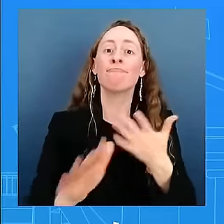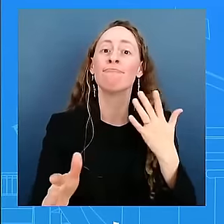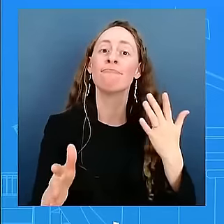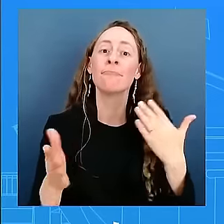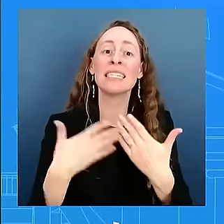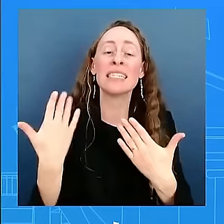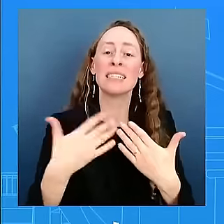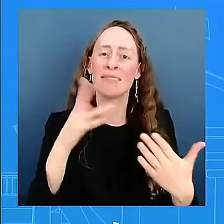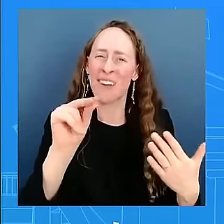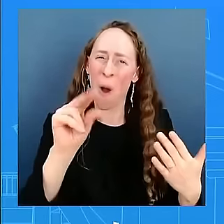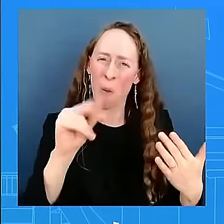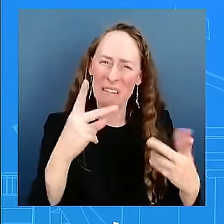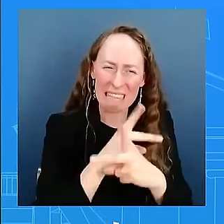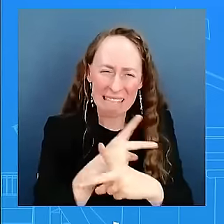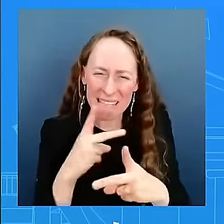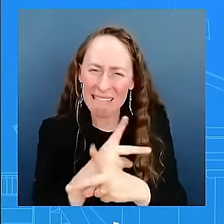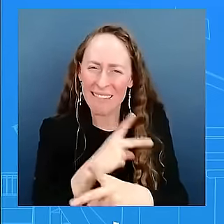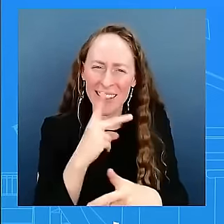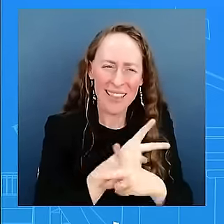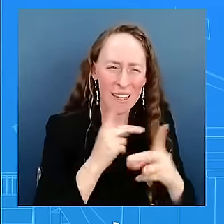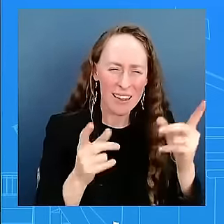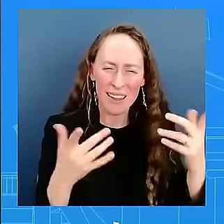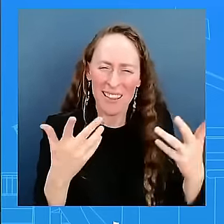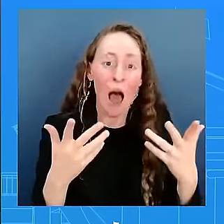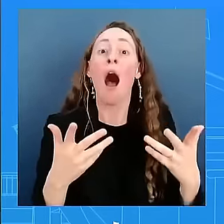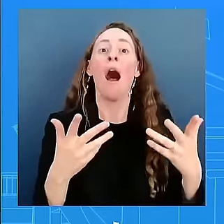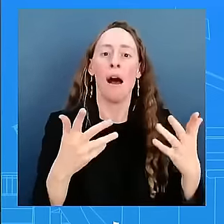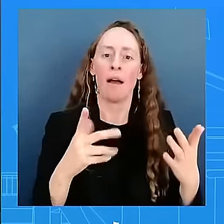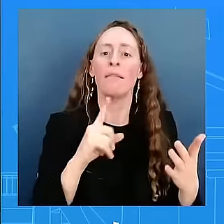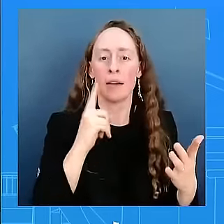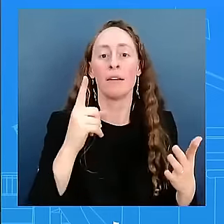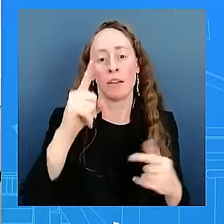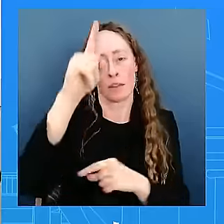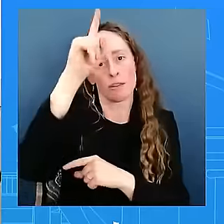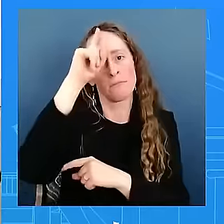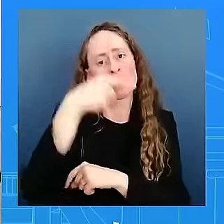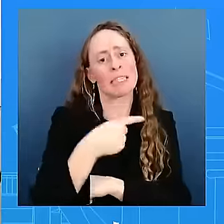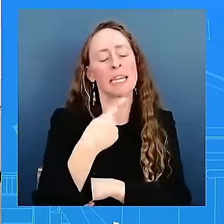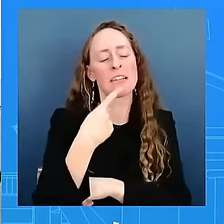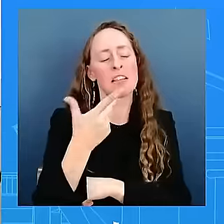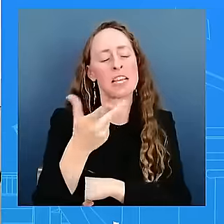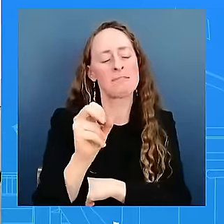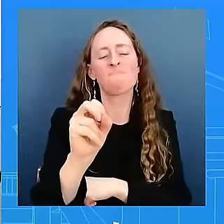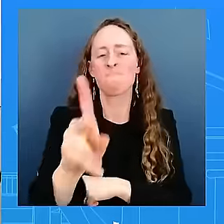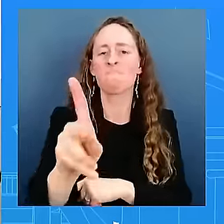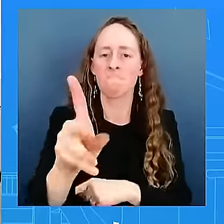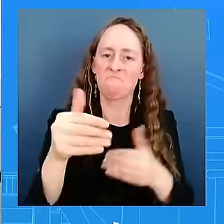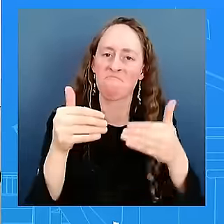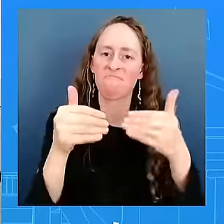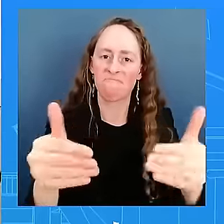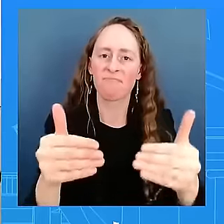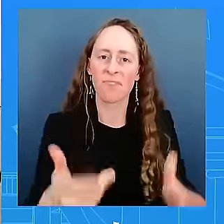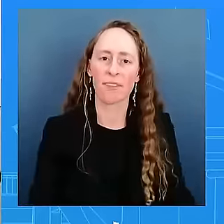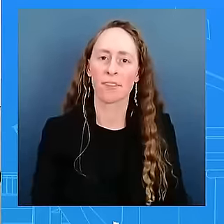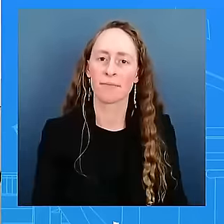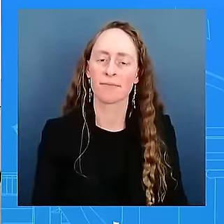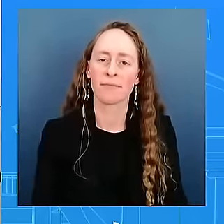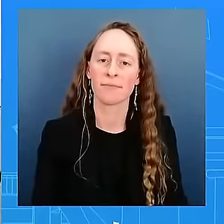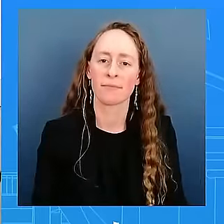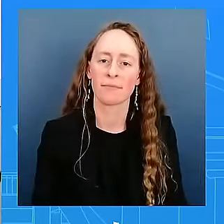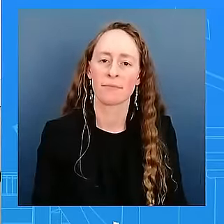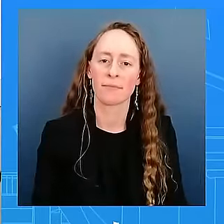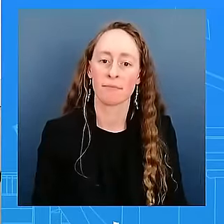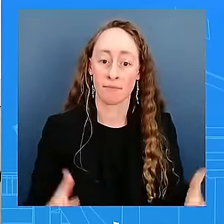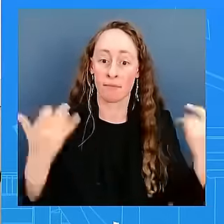of the conversations, and ultimately the chancellor was able to say to the president, let's do this. Just to be clear, my second question, today is clearly a day of celebration, but already there is